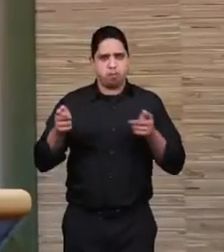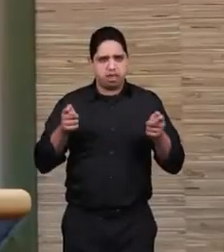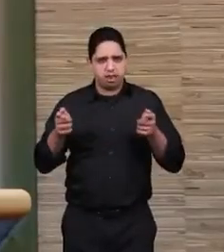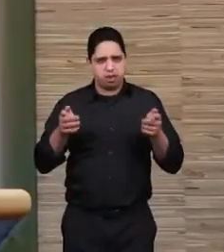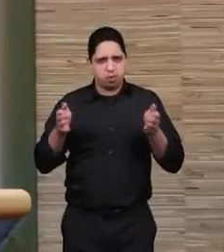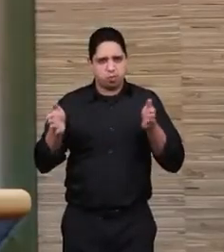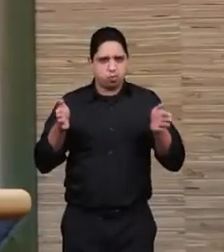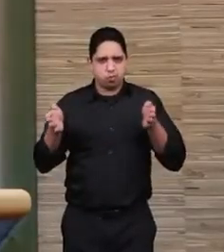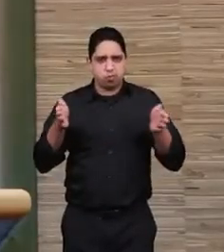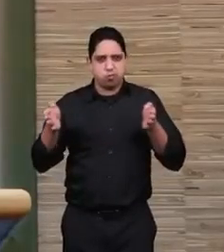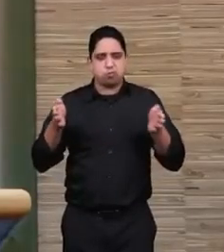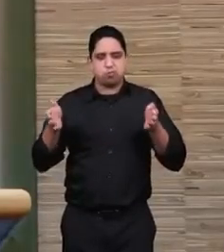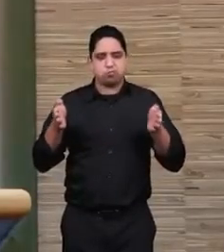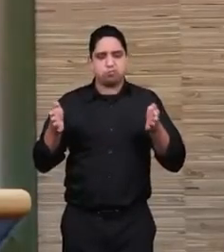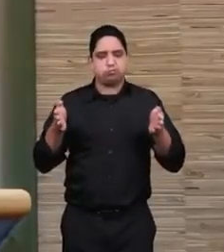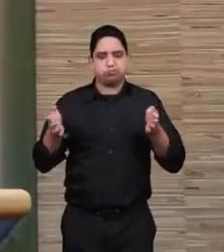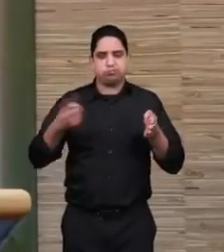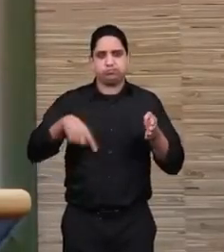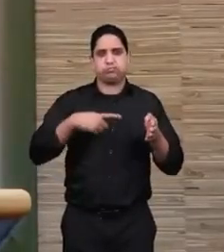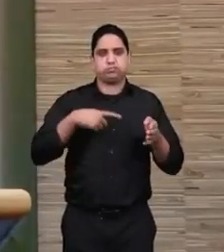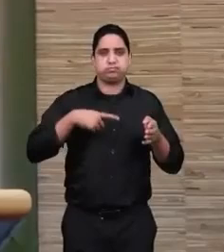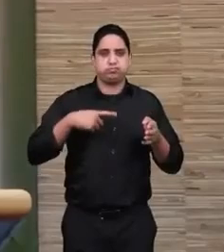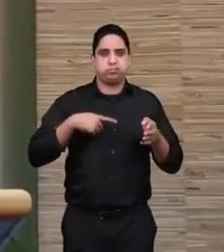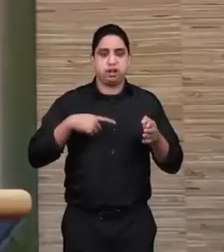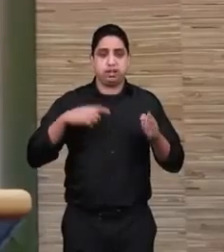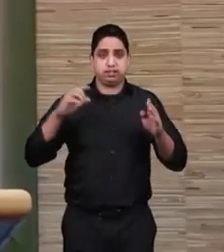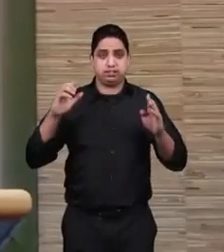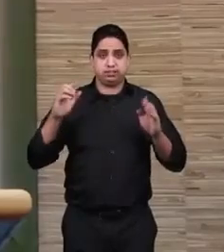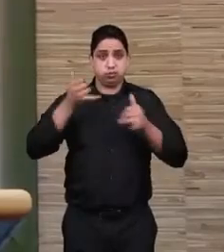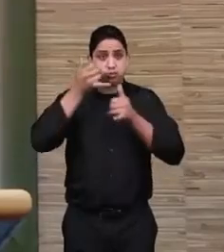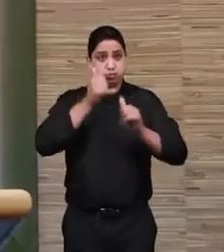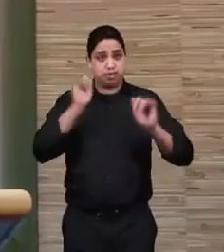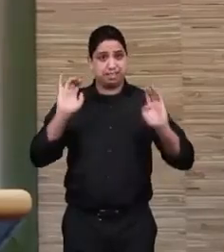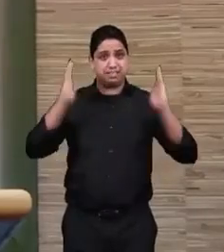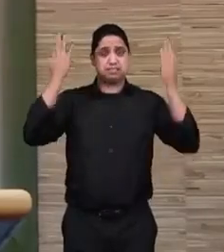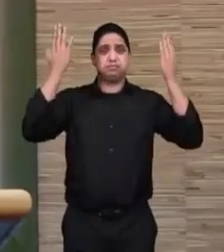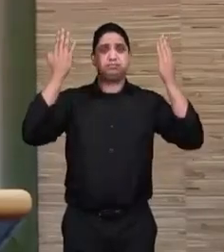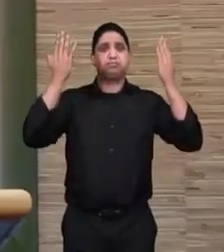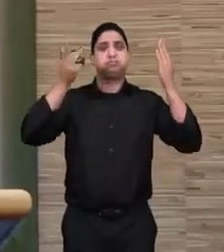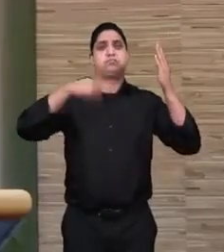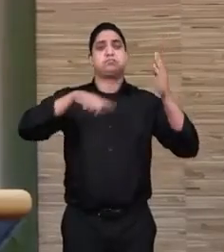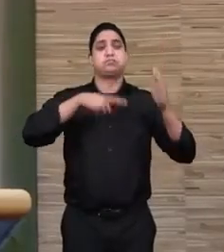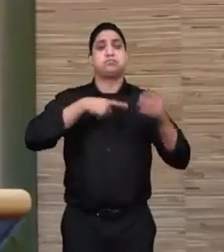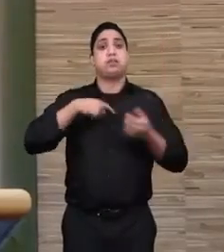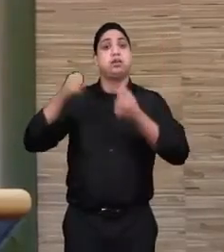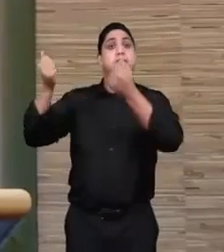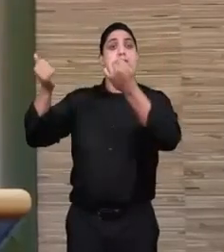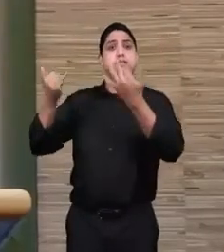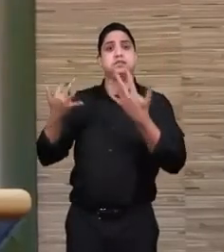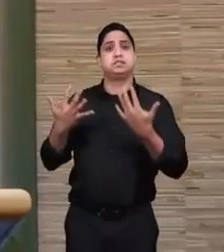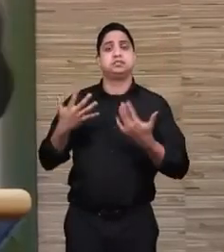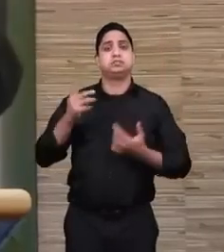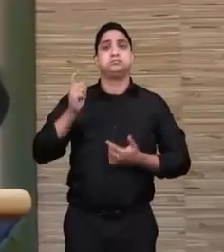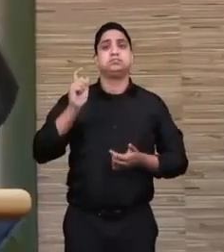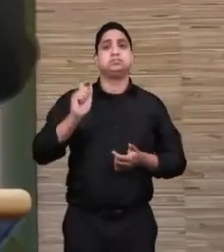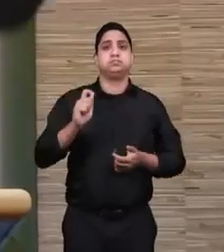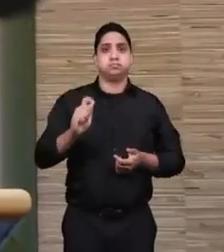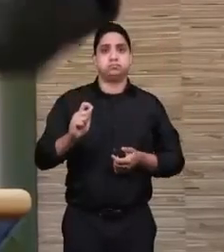during the transmission of Trumpets and Feasts, we received a blessing to be able to